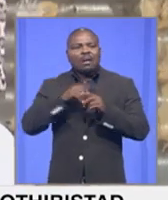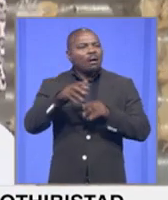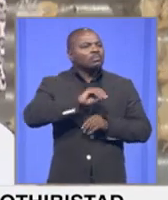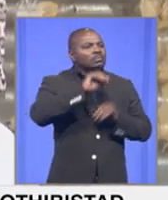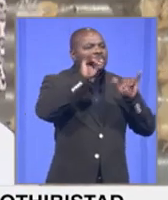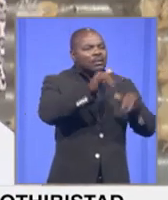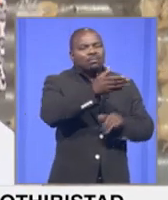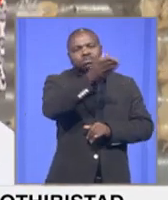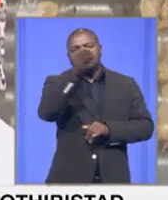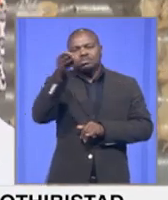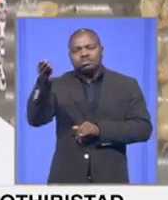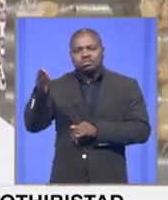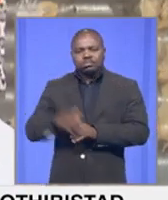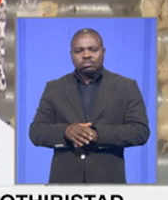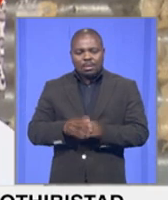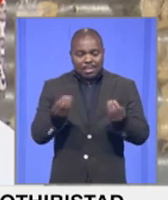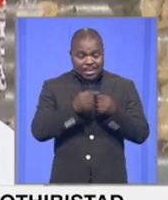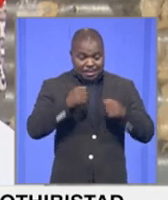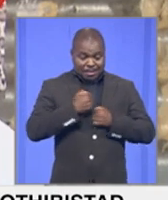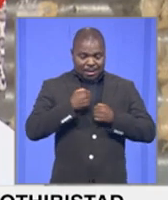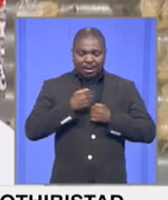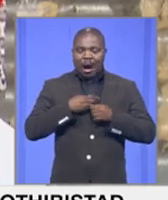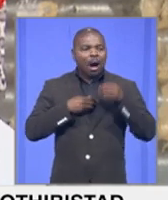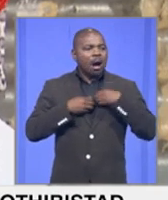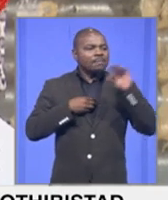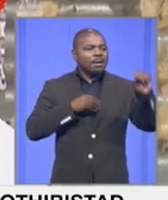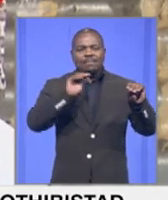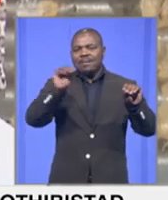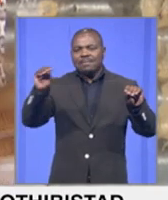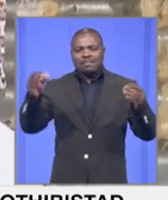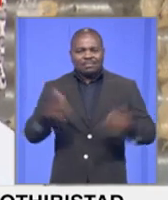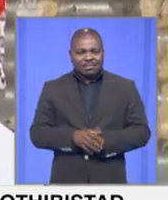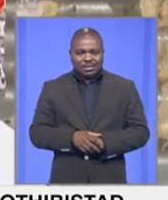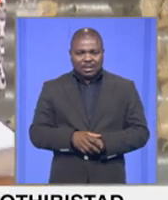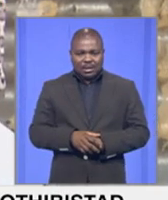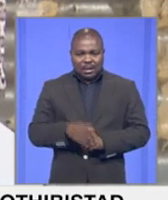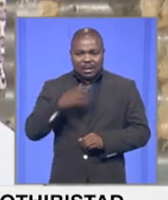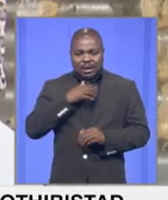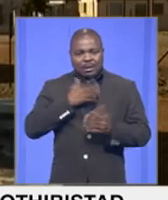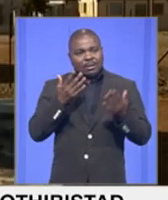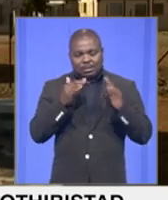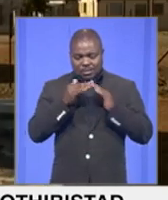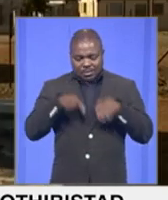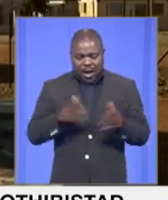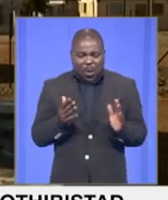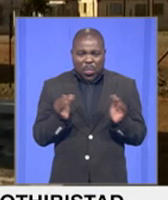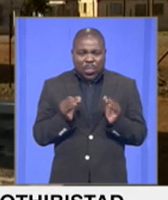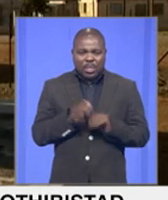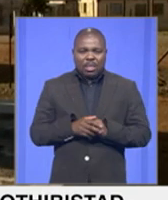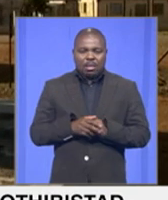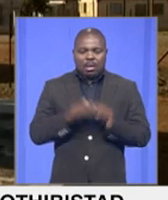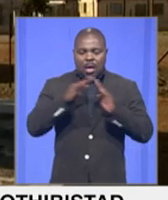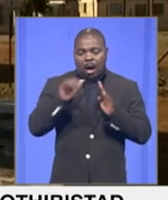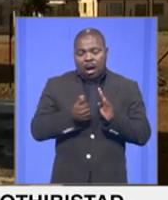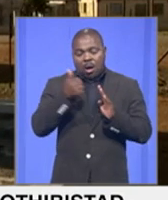mo dio tsa ntlo ke ja di tse ke yang mo te gatopo baagisanye ba ga